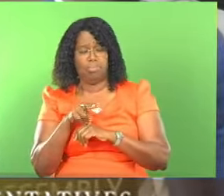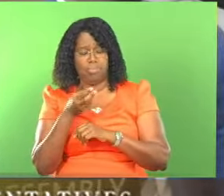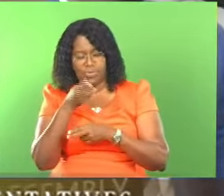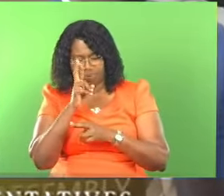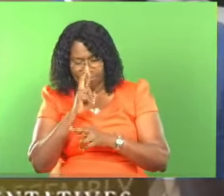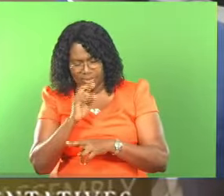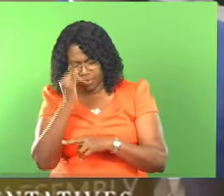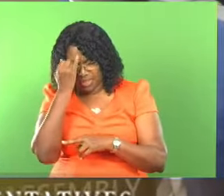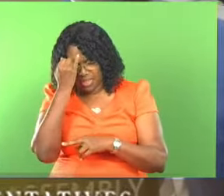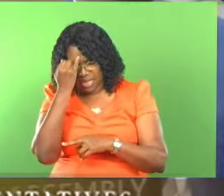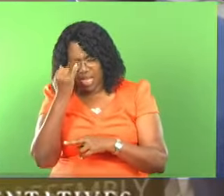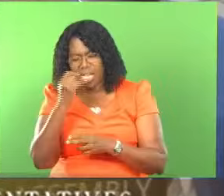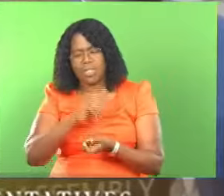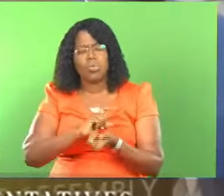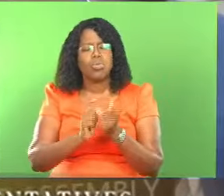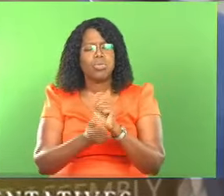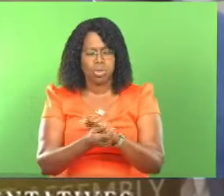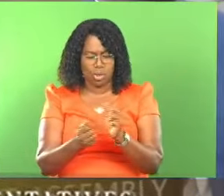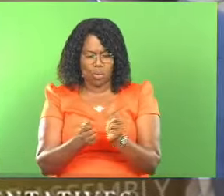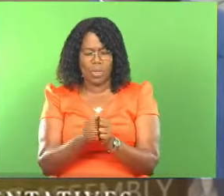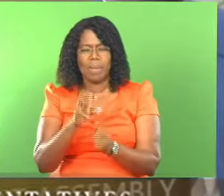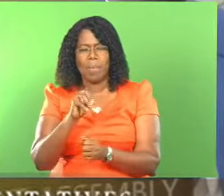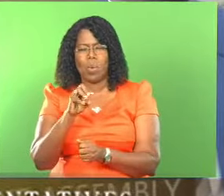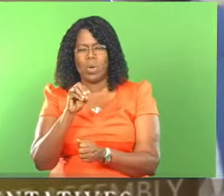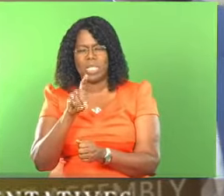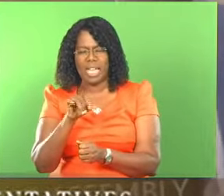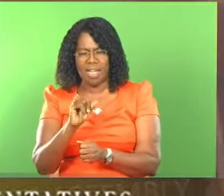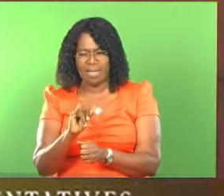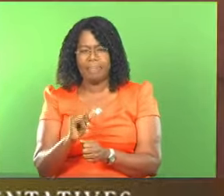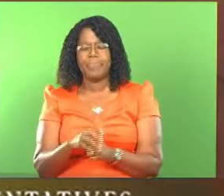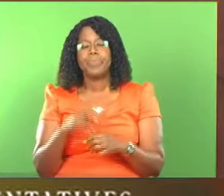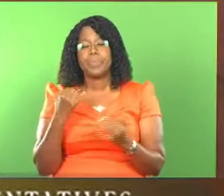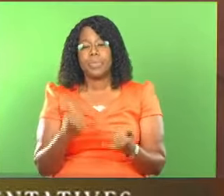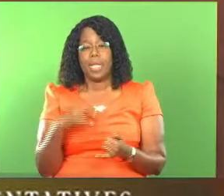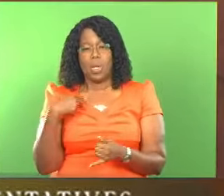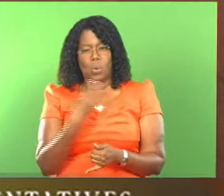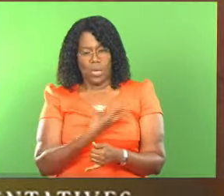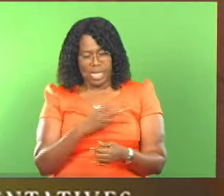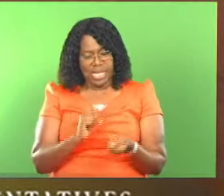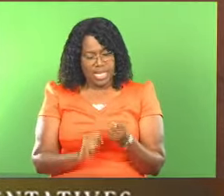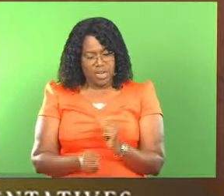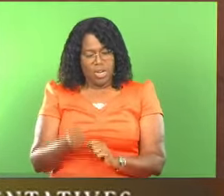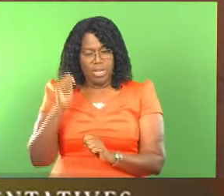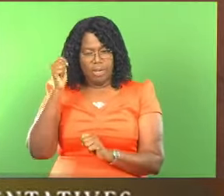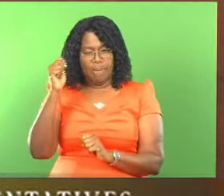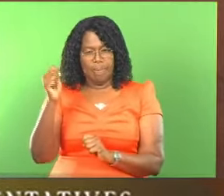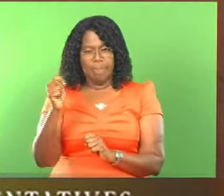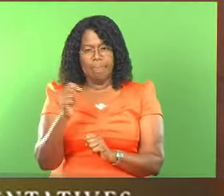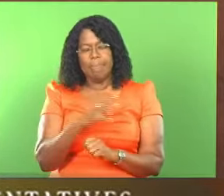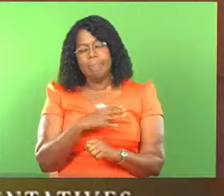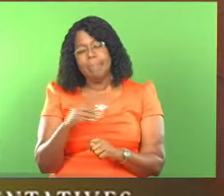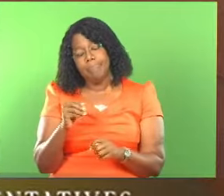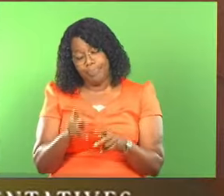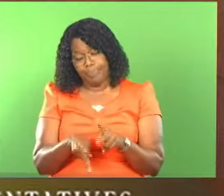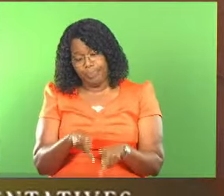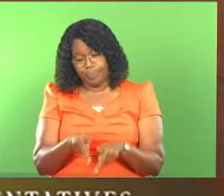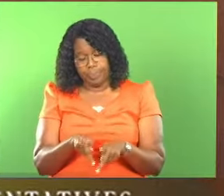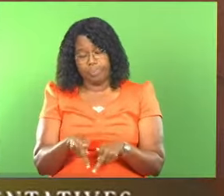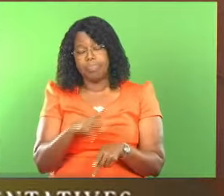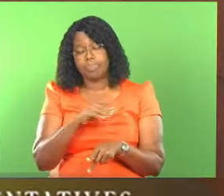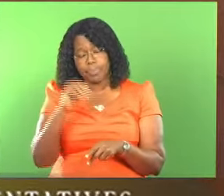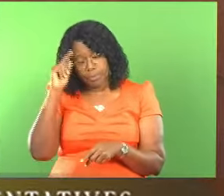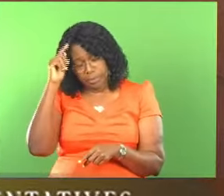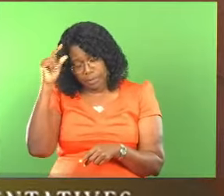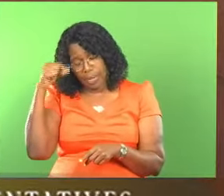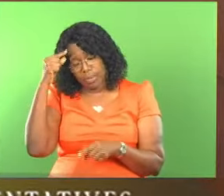And indeed, we, the people of Trinidad and Tobago, and the government of Trinidad and Tobago, express our